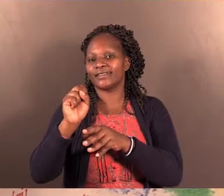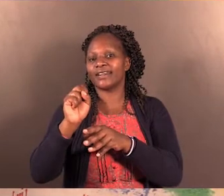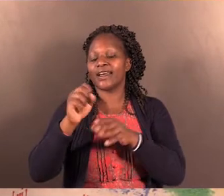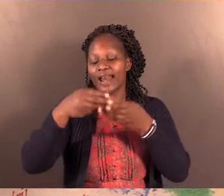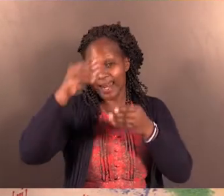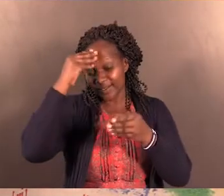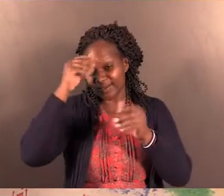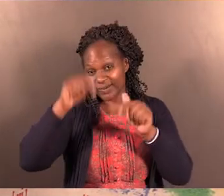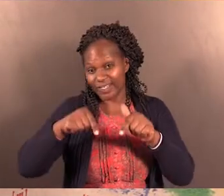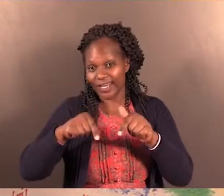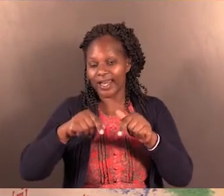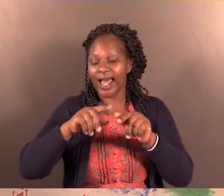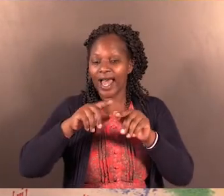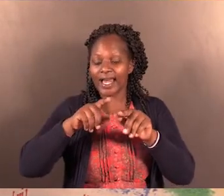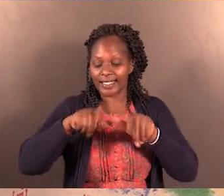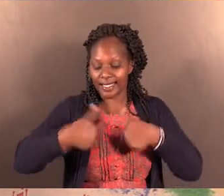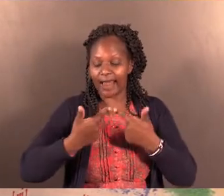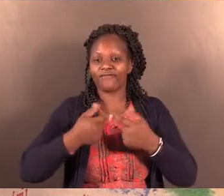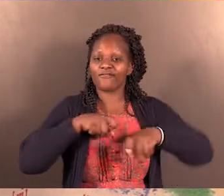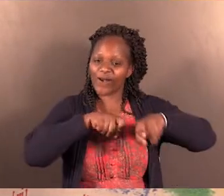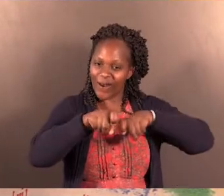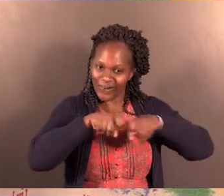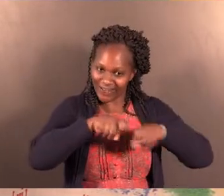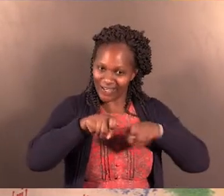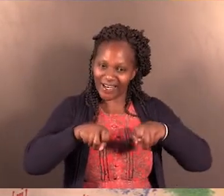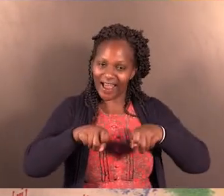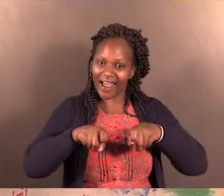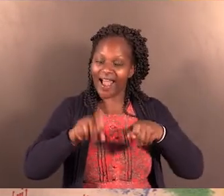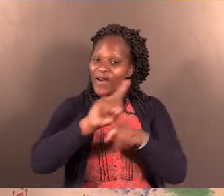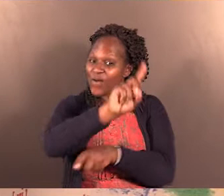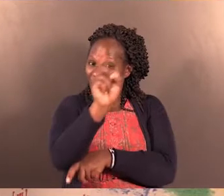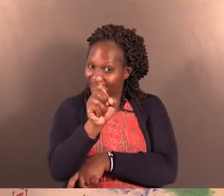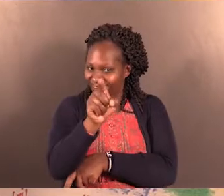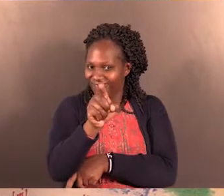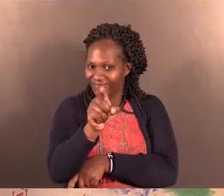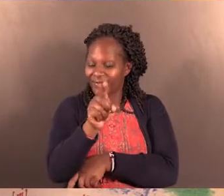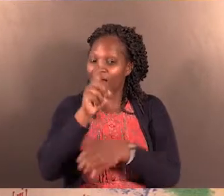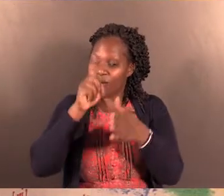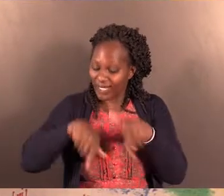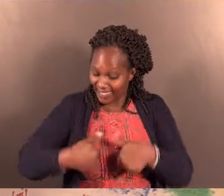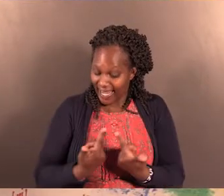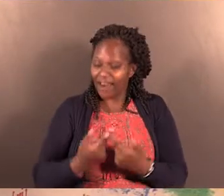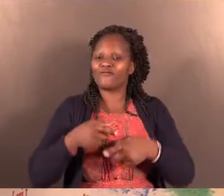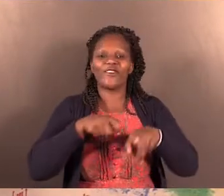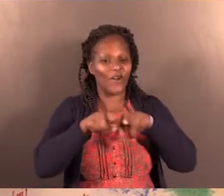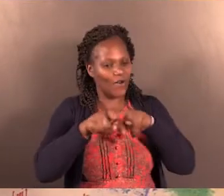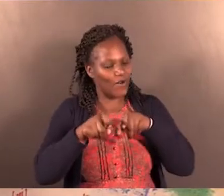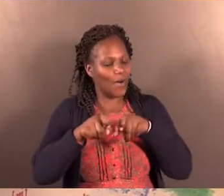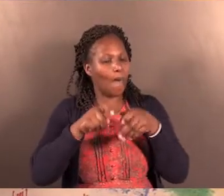take you through a lesson on self-control. I would like to pose you a question. What is